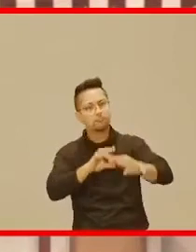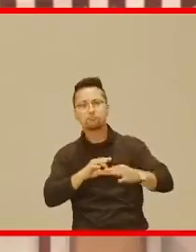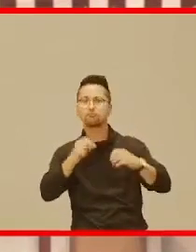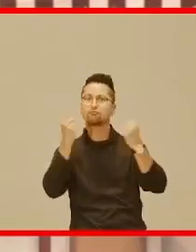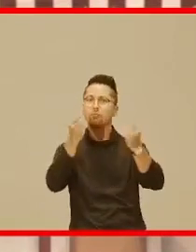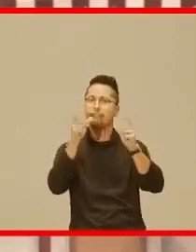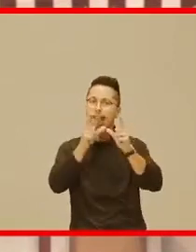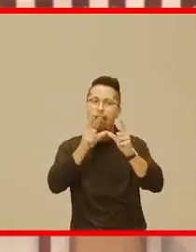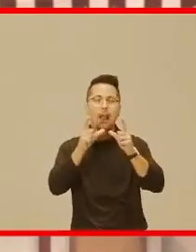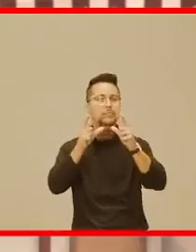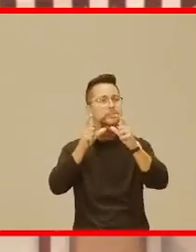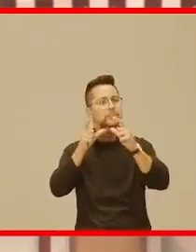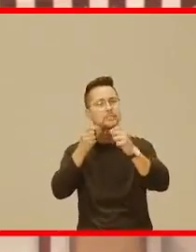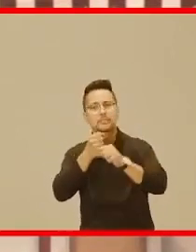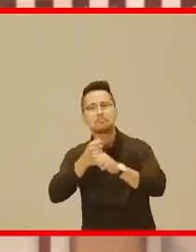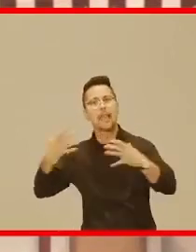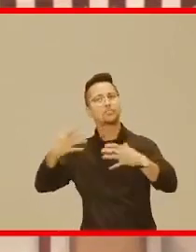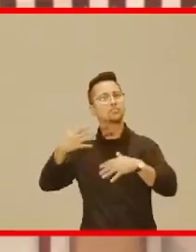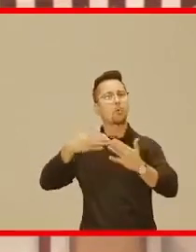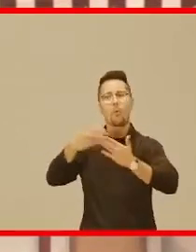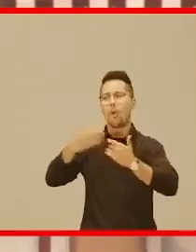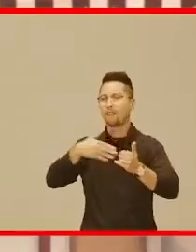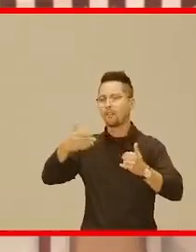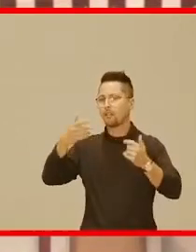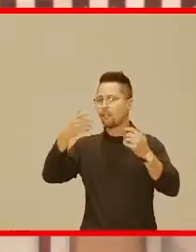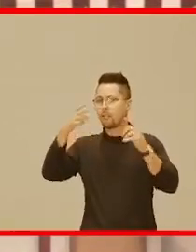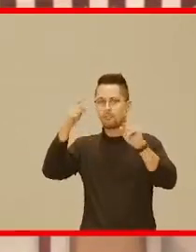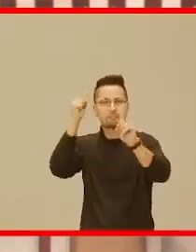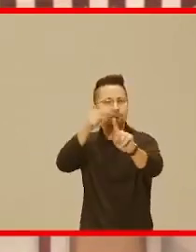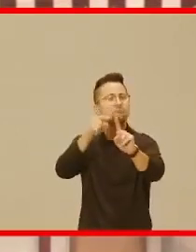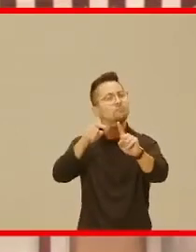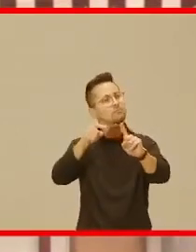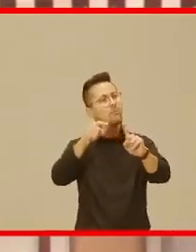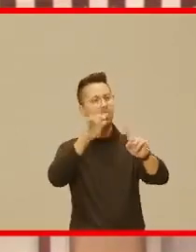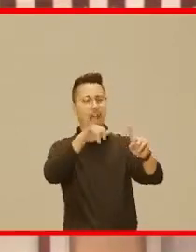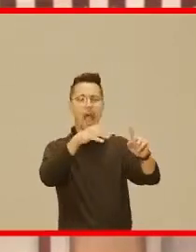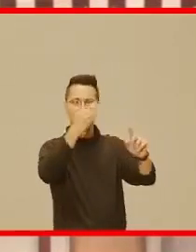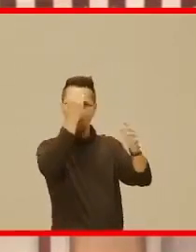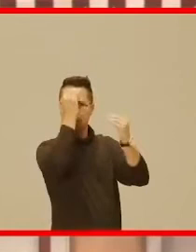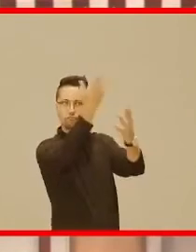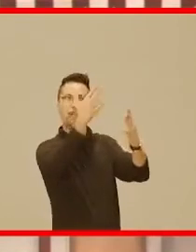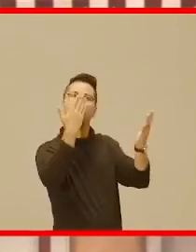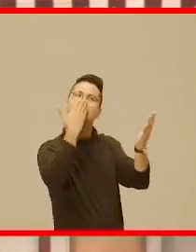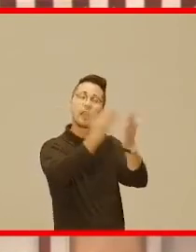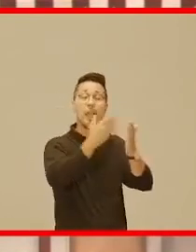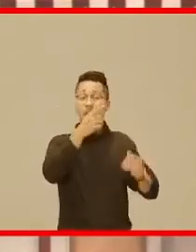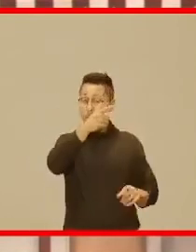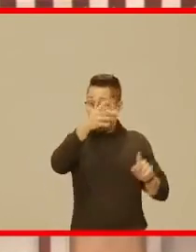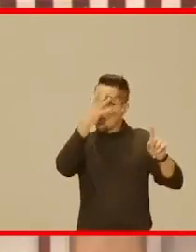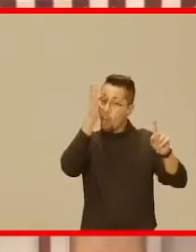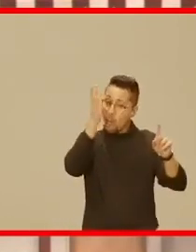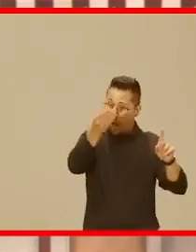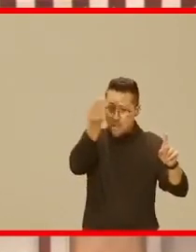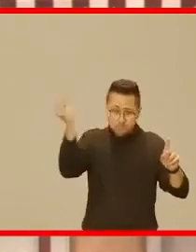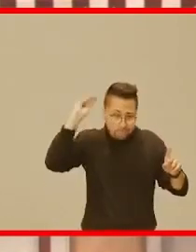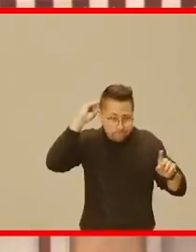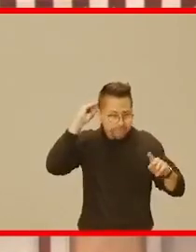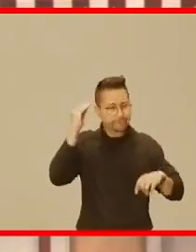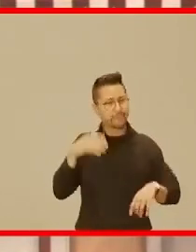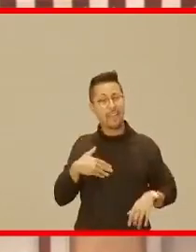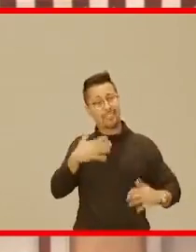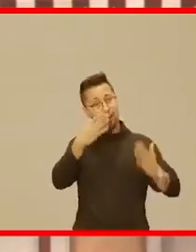in Florida. Say what your meeting was, thank them for that, because they are going to remember that, and gratitude goes a long